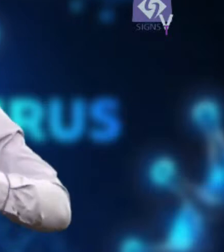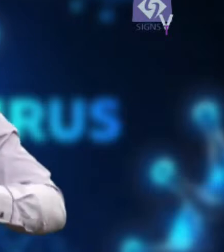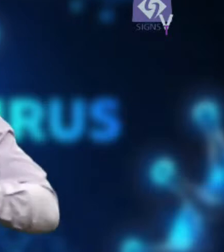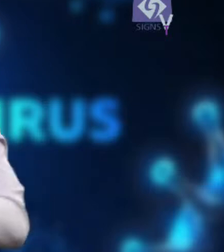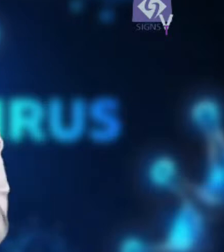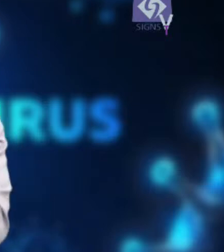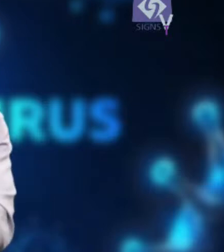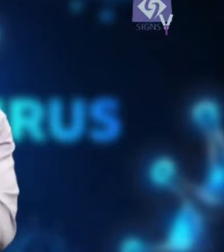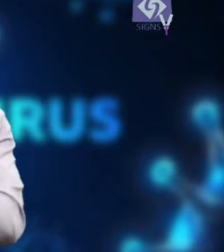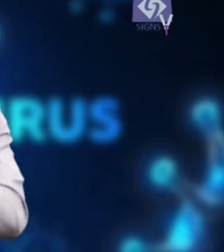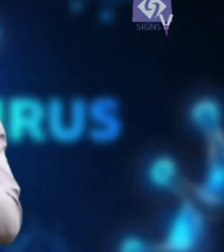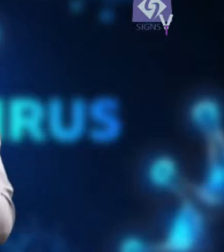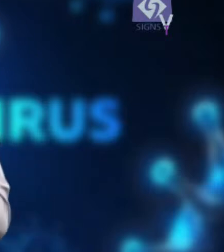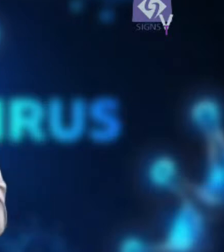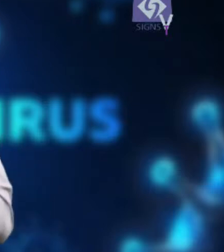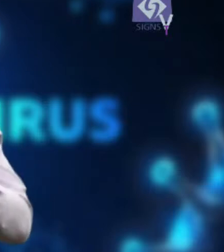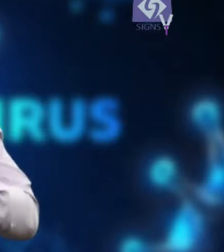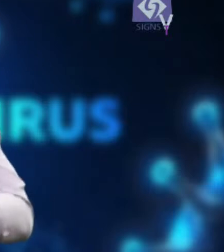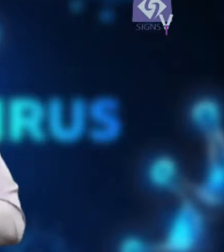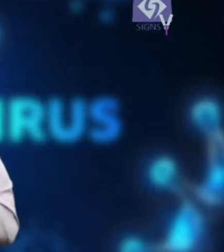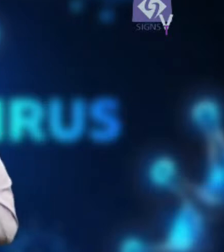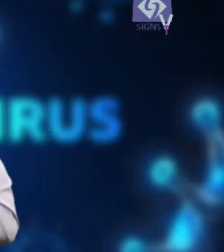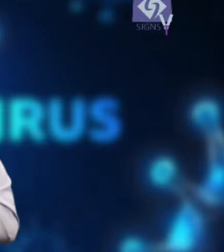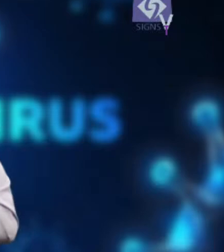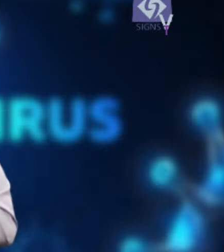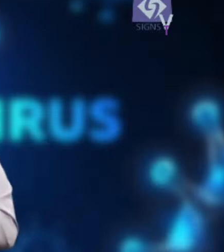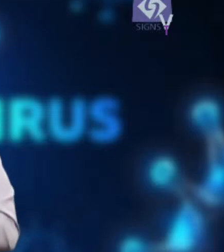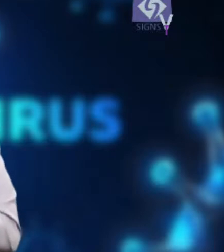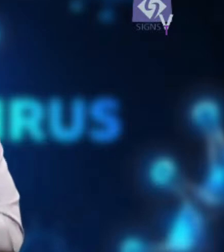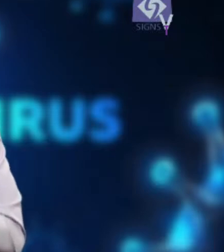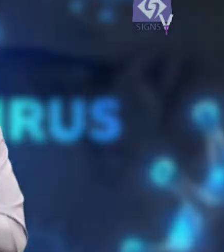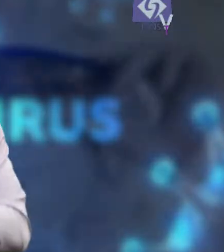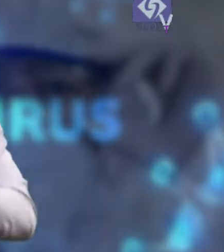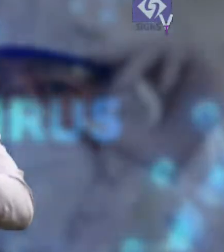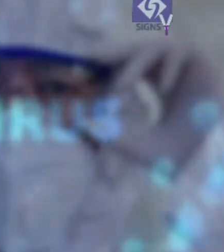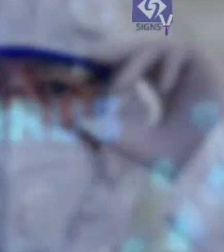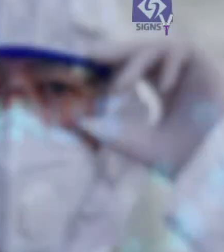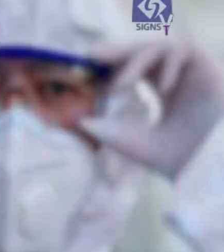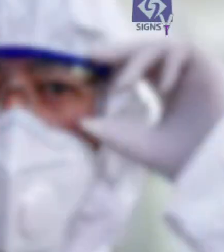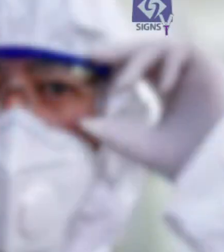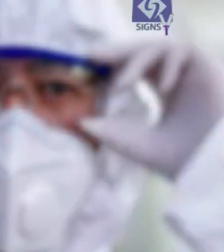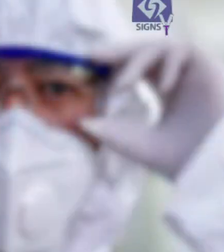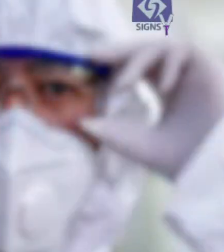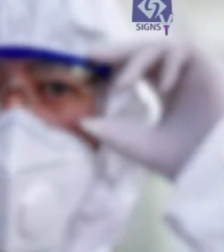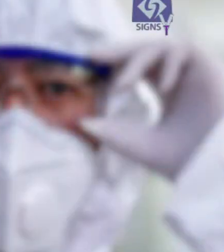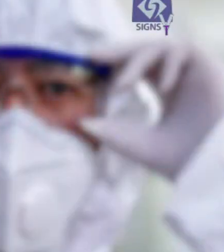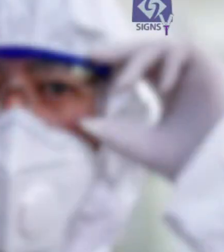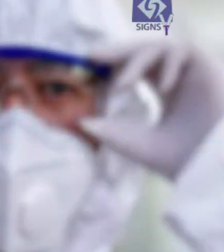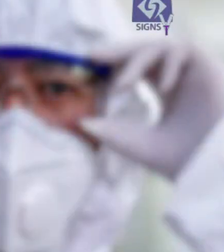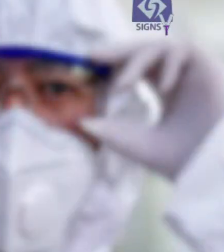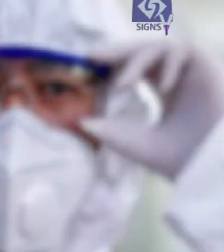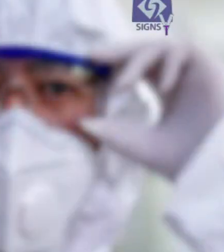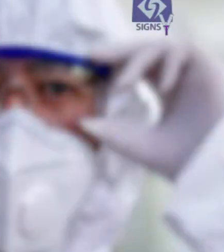were affected, among them persons with hearing impairment, as the usage of face masks and